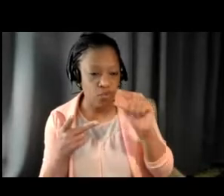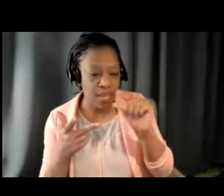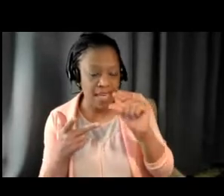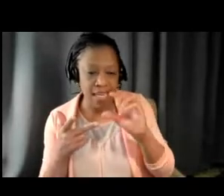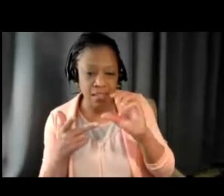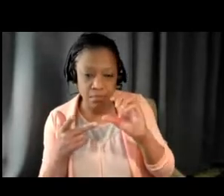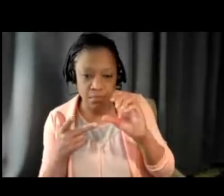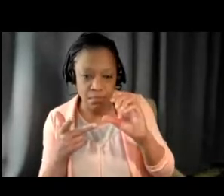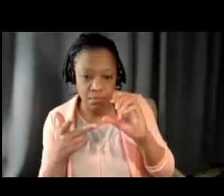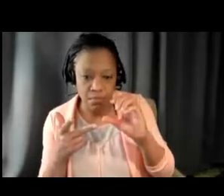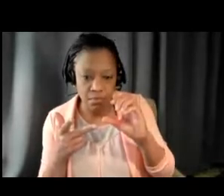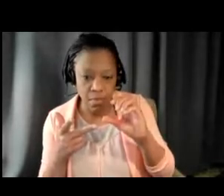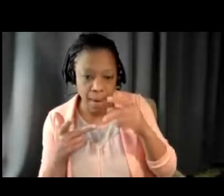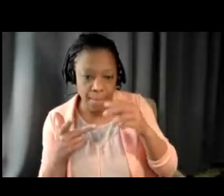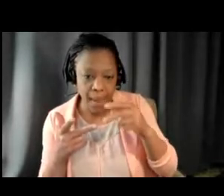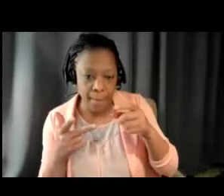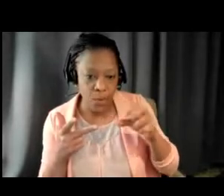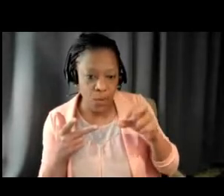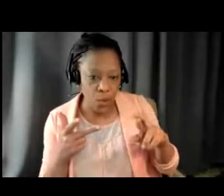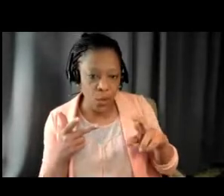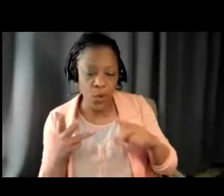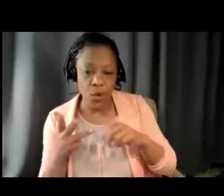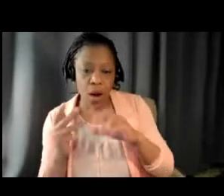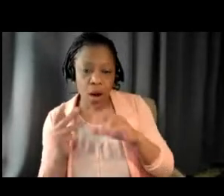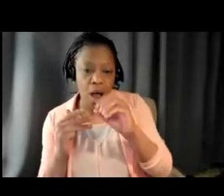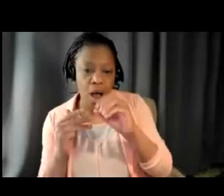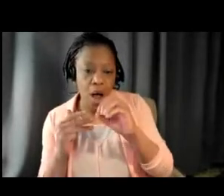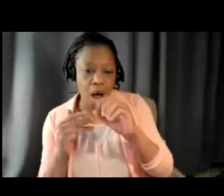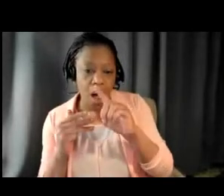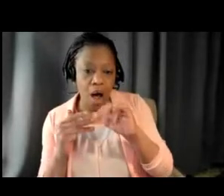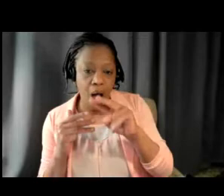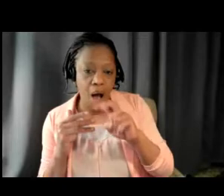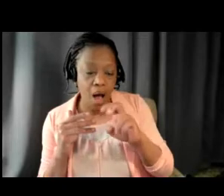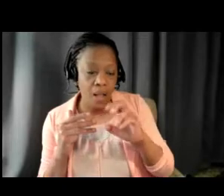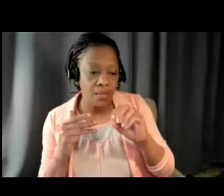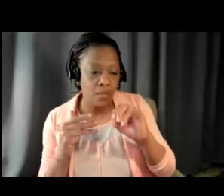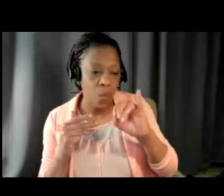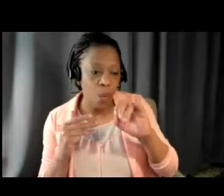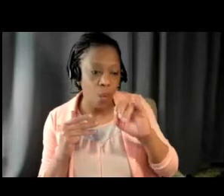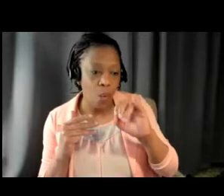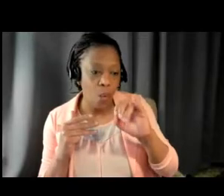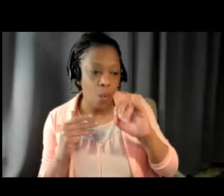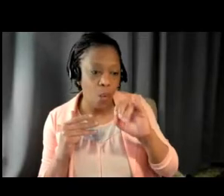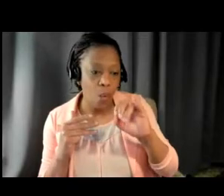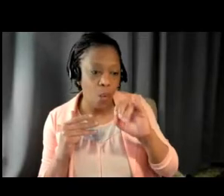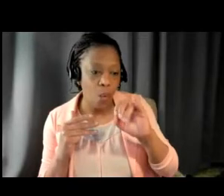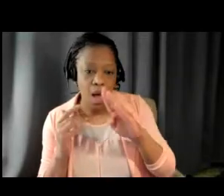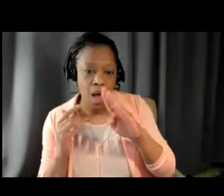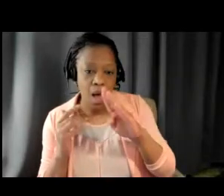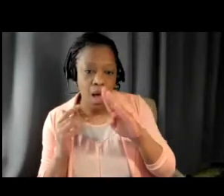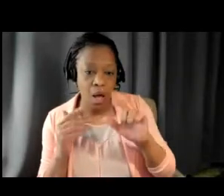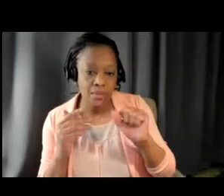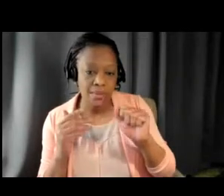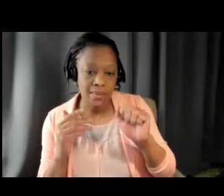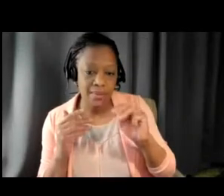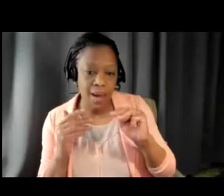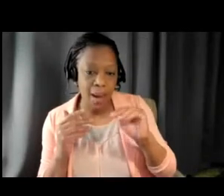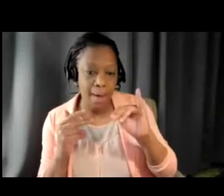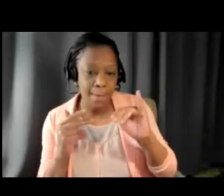oil. I put some of the balsamic vinegar. We'll put a tiny bit of onion to give it another tiny little bite.